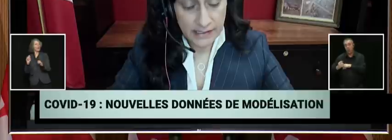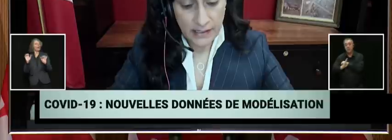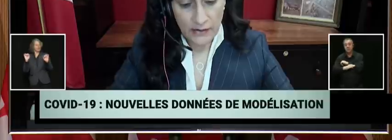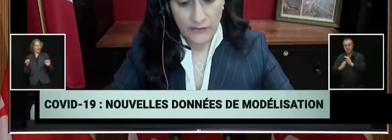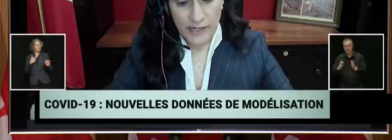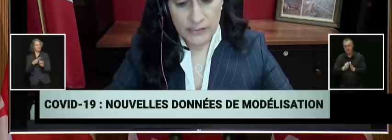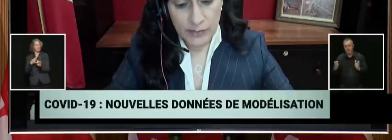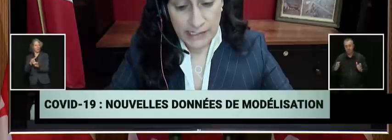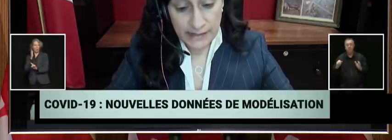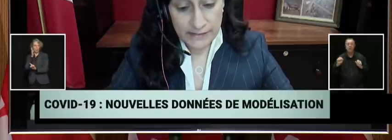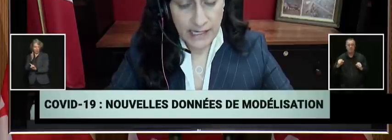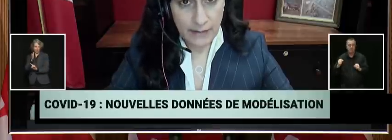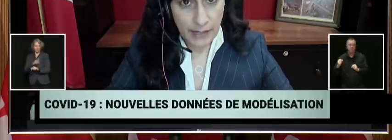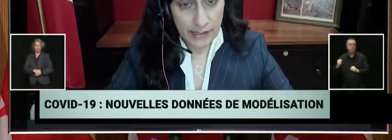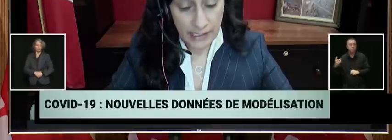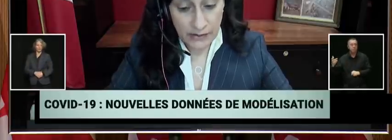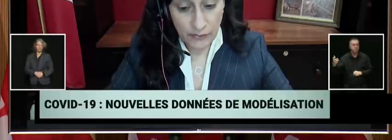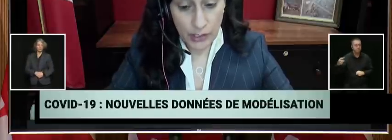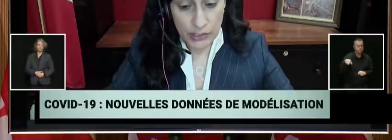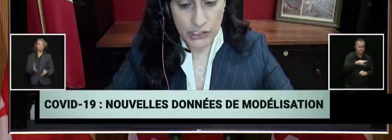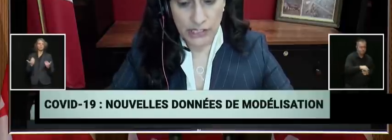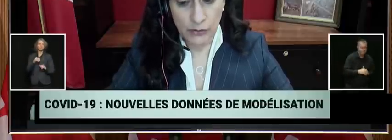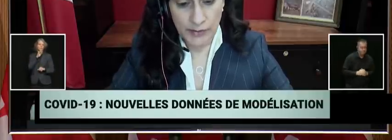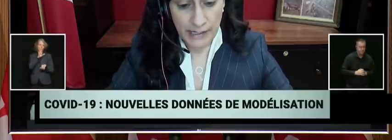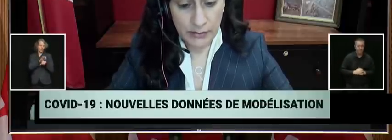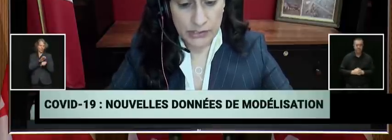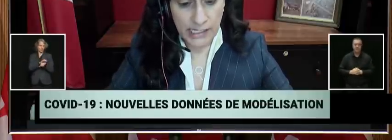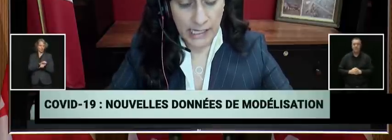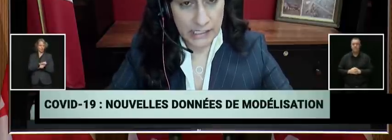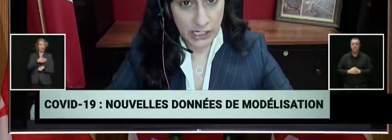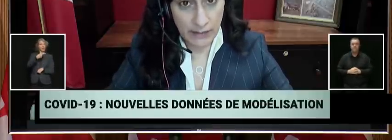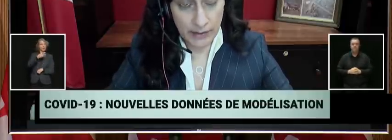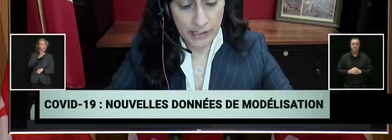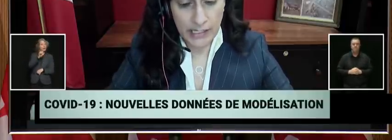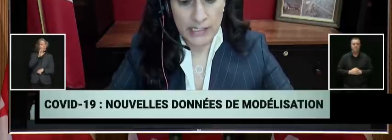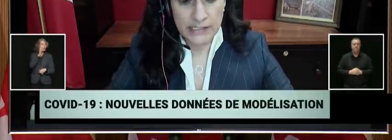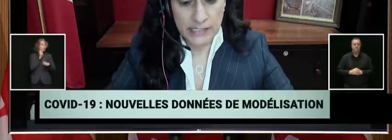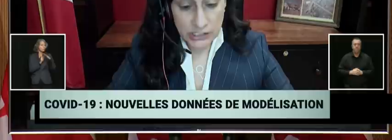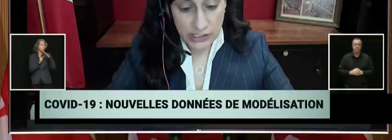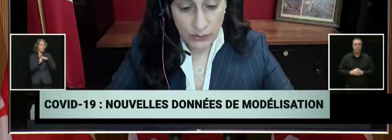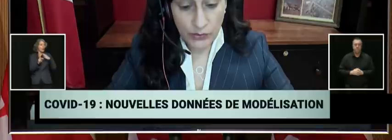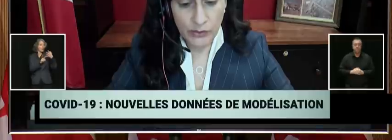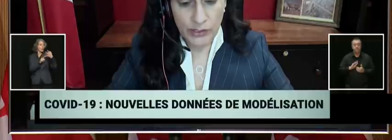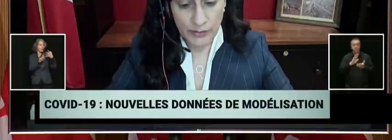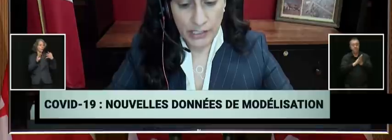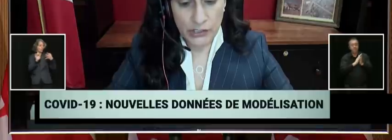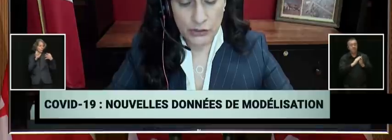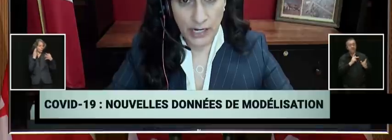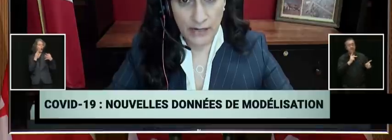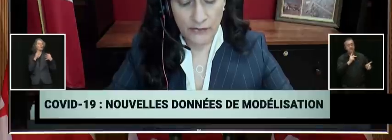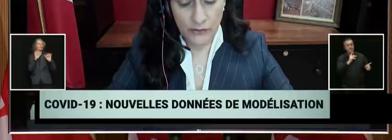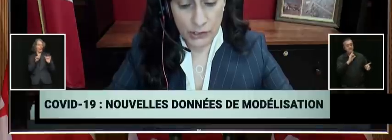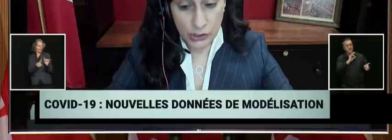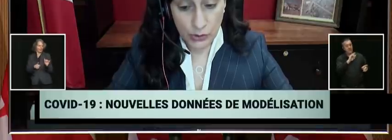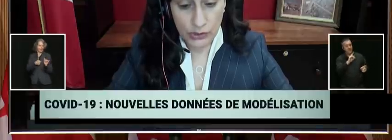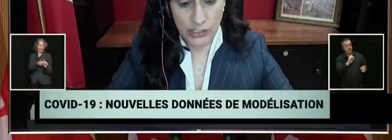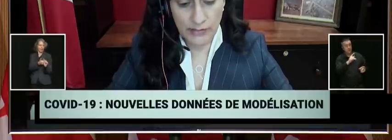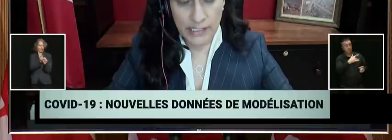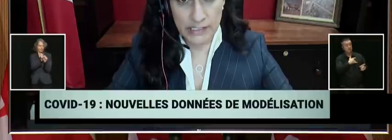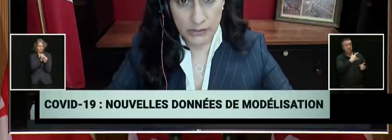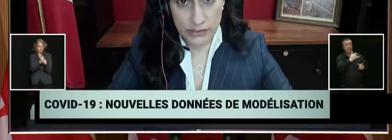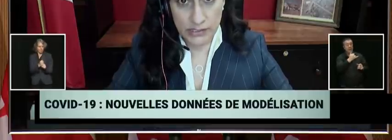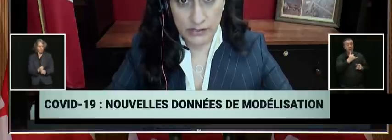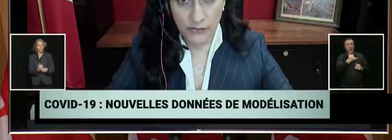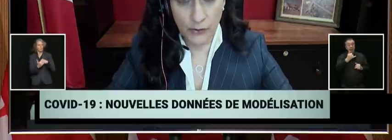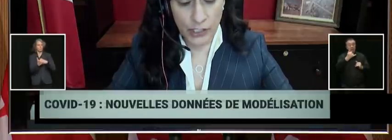fact, Pfizer believes that by the end of March, it will be able to catch up such that we will be on track for the total